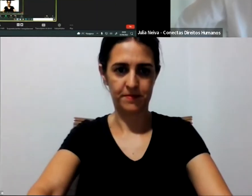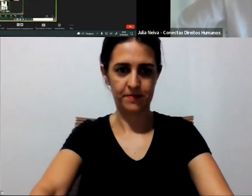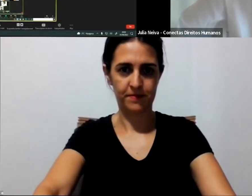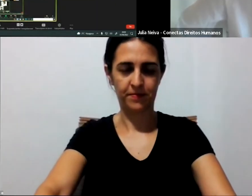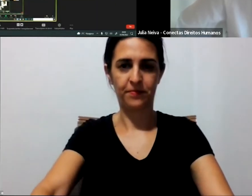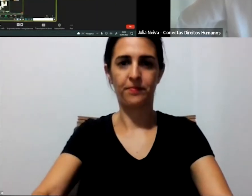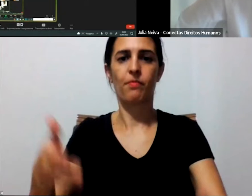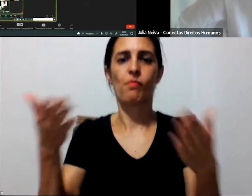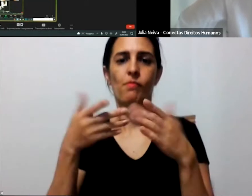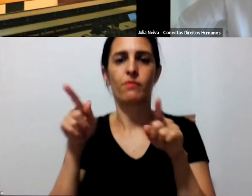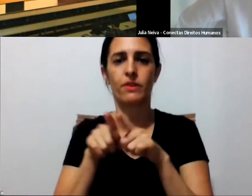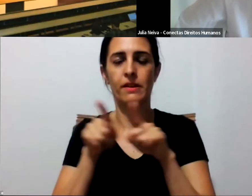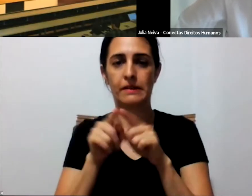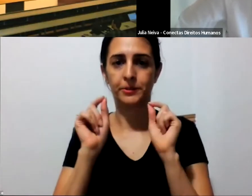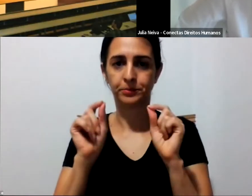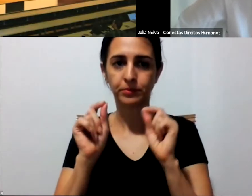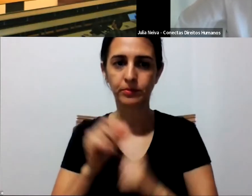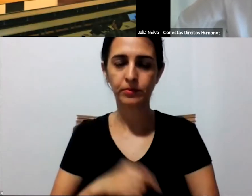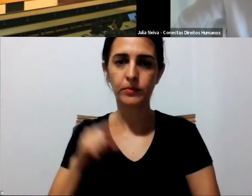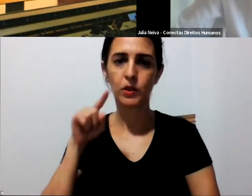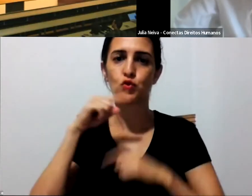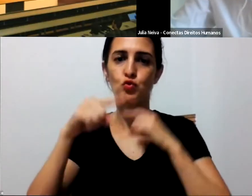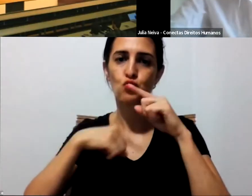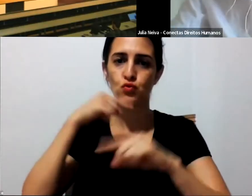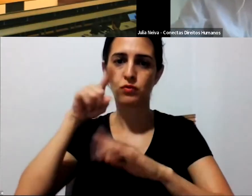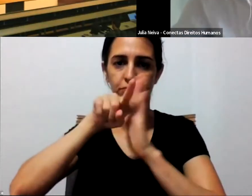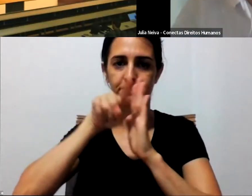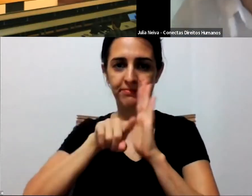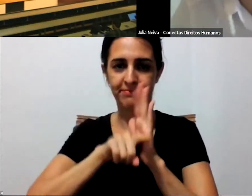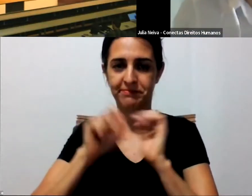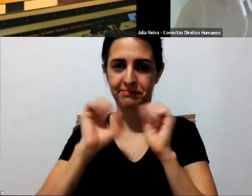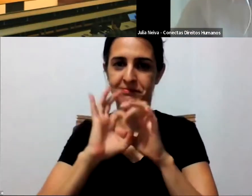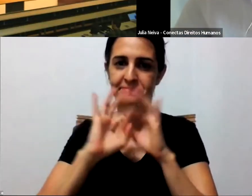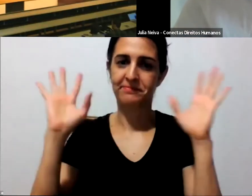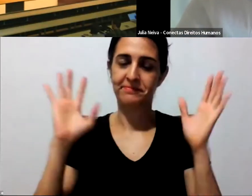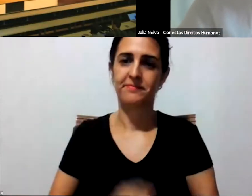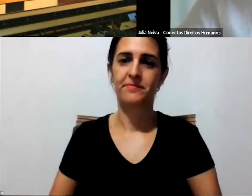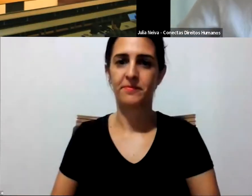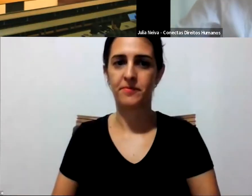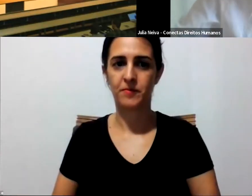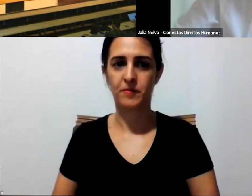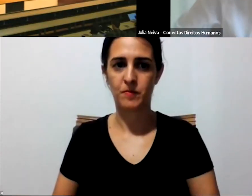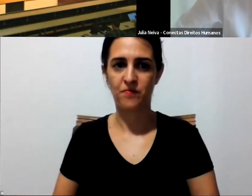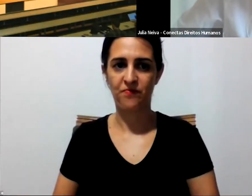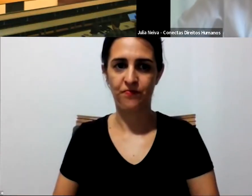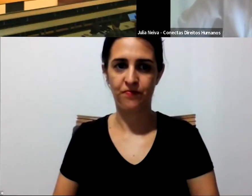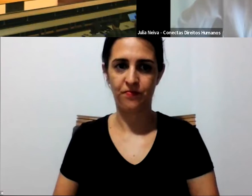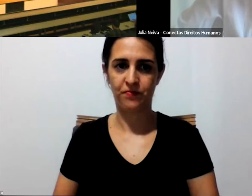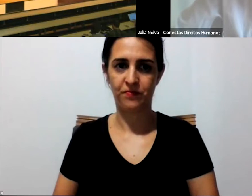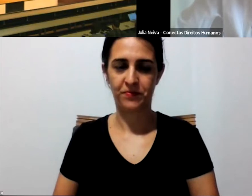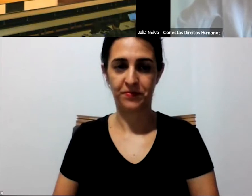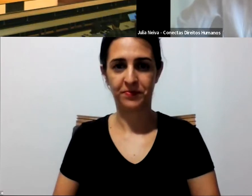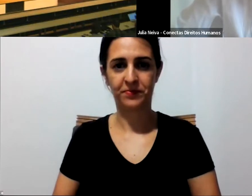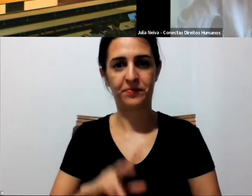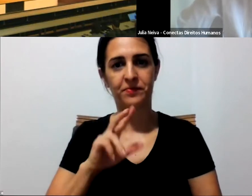the floor also to have some questions and then give our panelists the opportunity to answer these questions